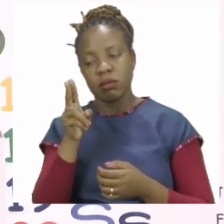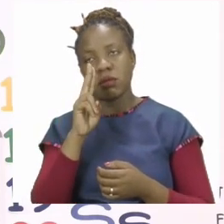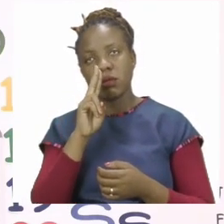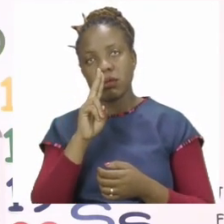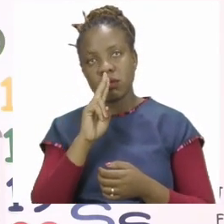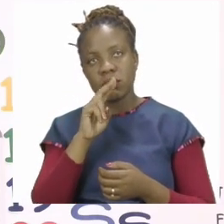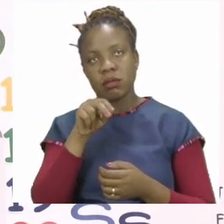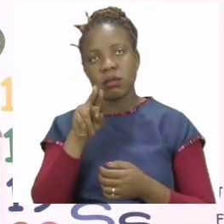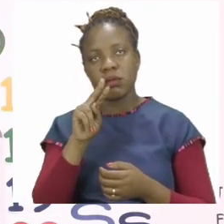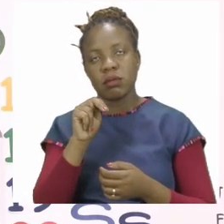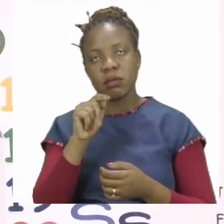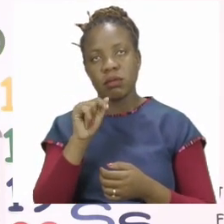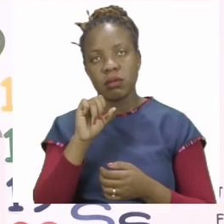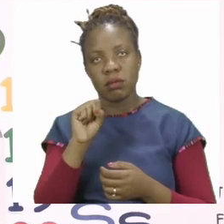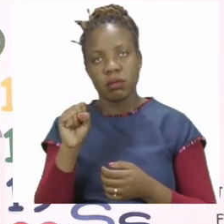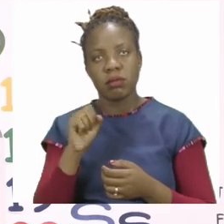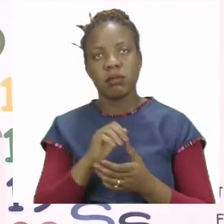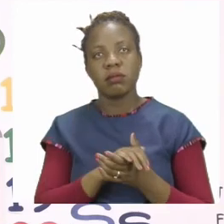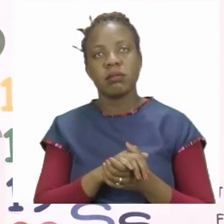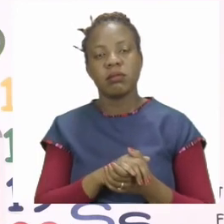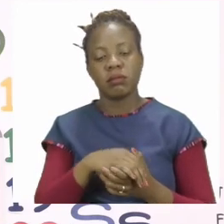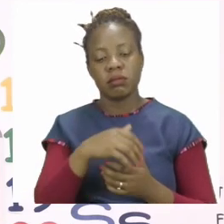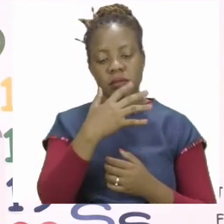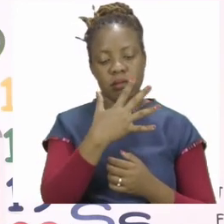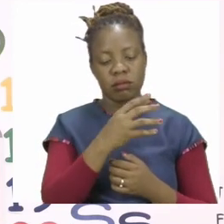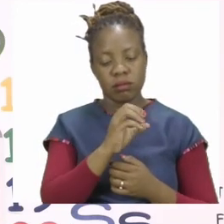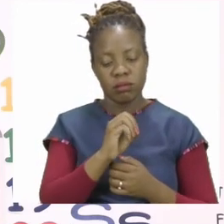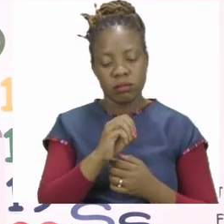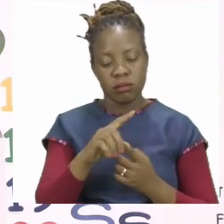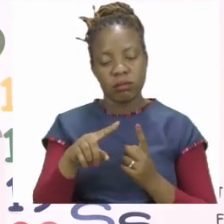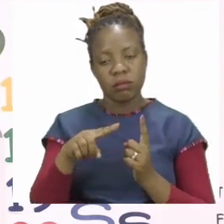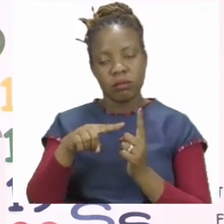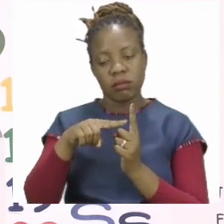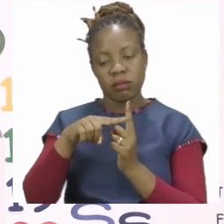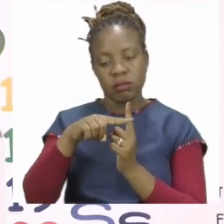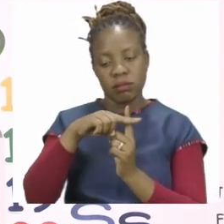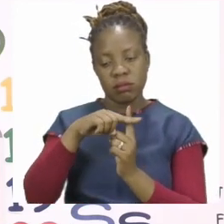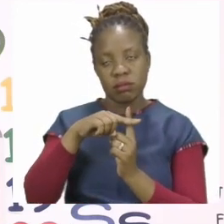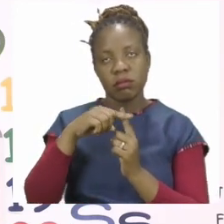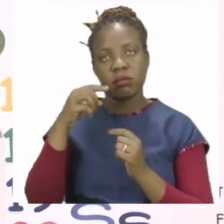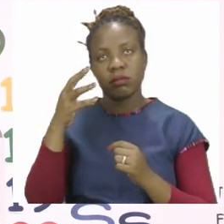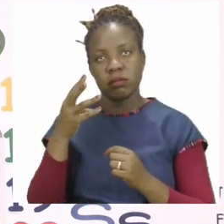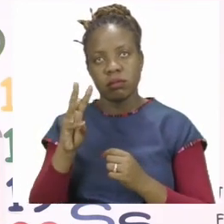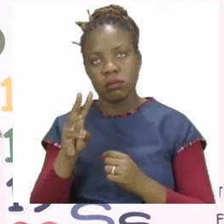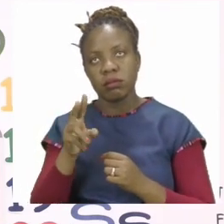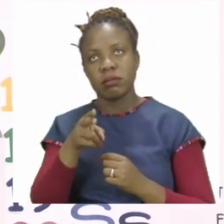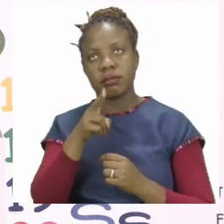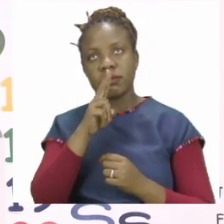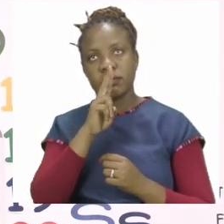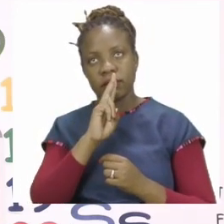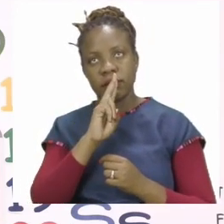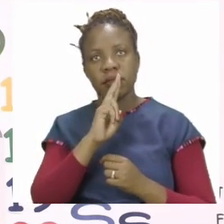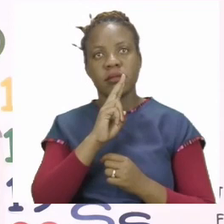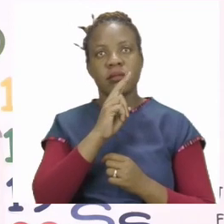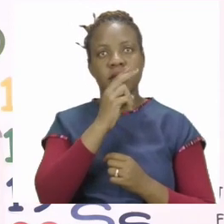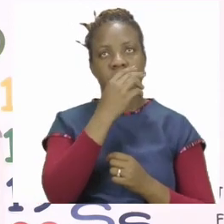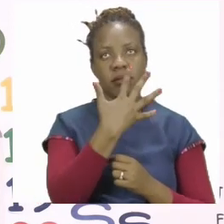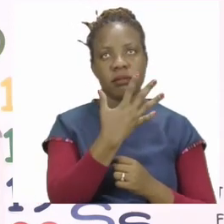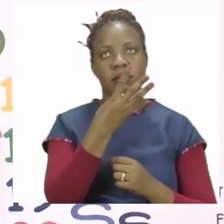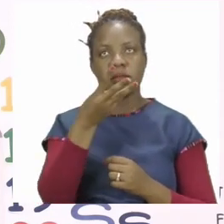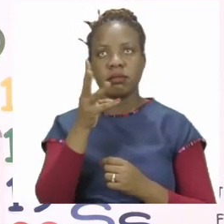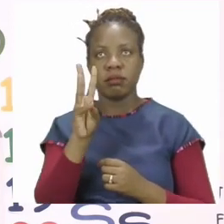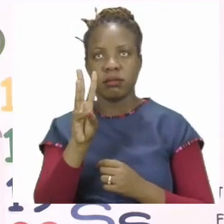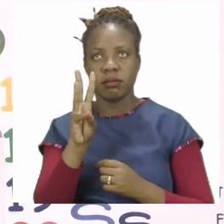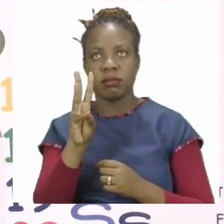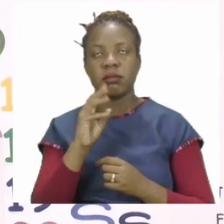If we say 50 plus 6, then the answer is 56. And